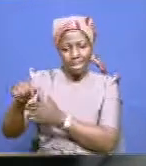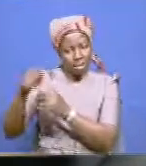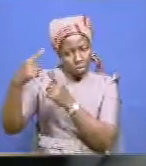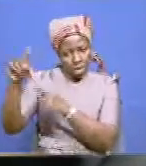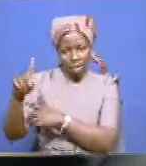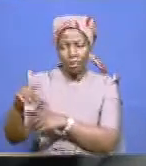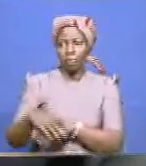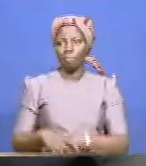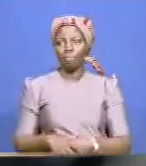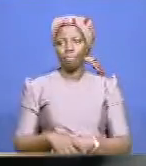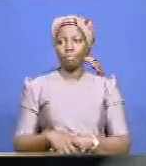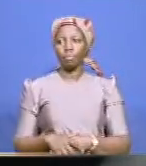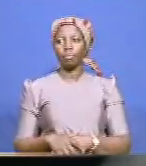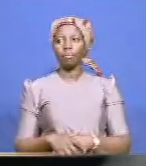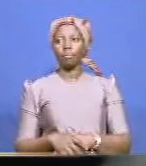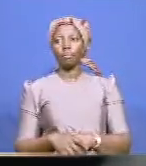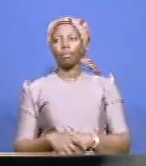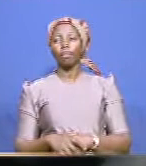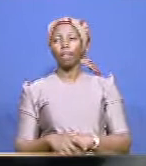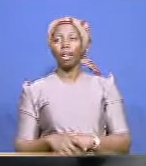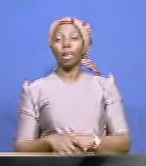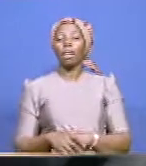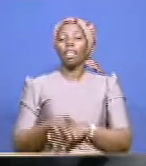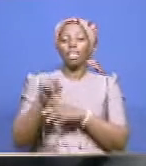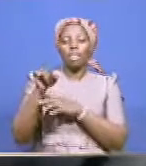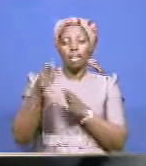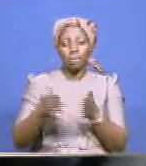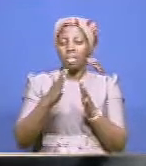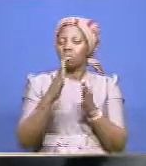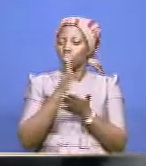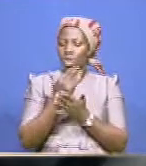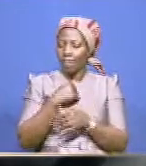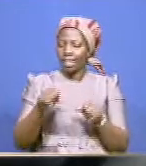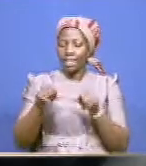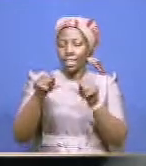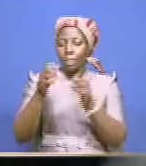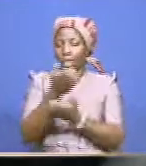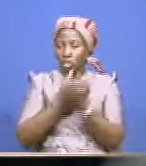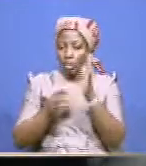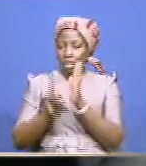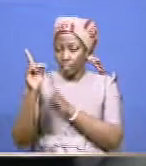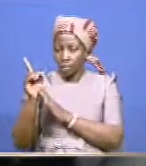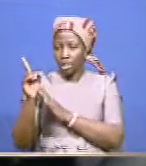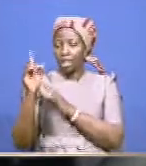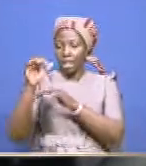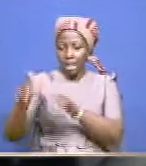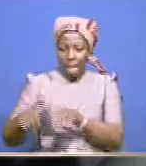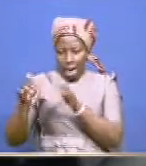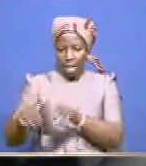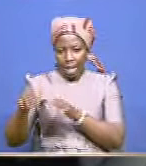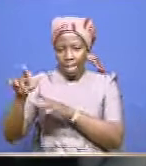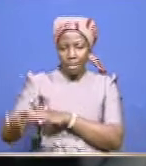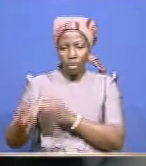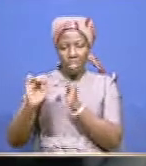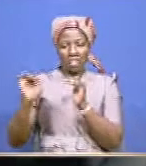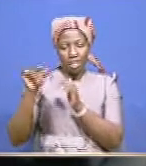farmers, hold it, and then release it to the market. That way you're going to have a sustainable economic development on agriculture at the lowest level. That's